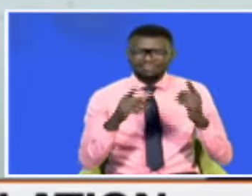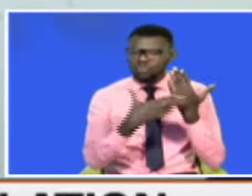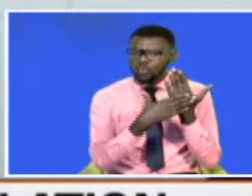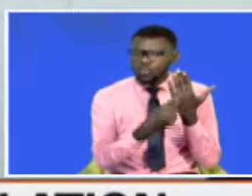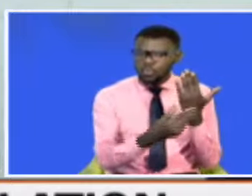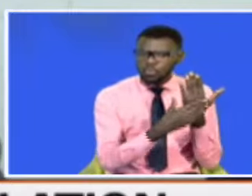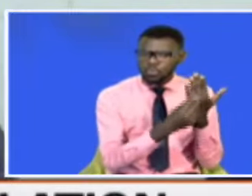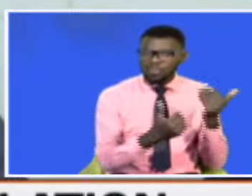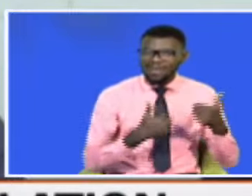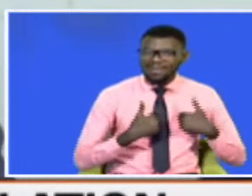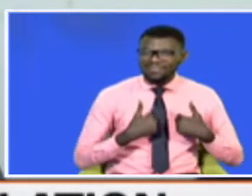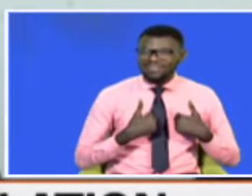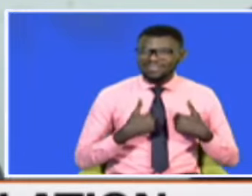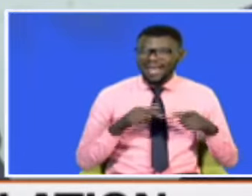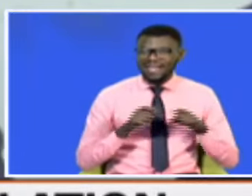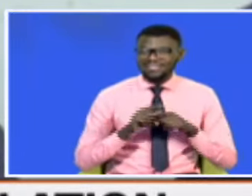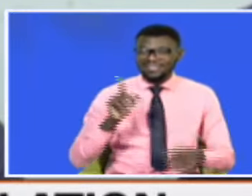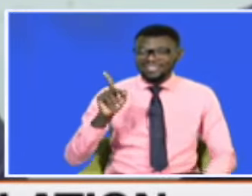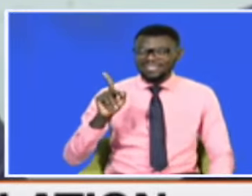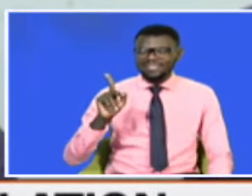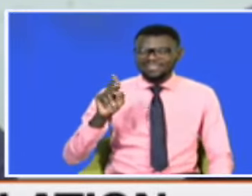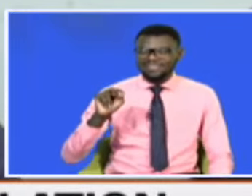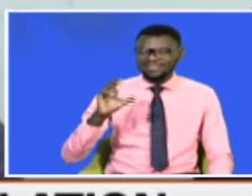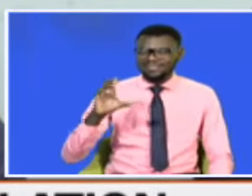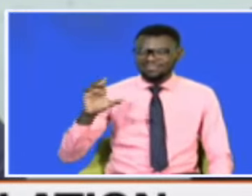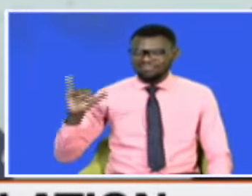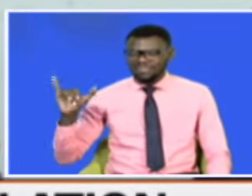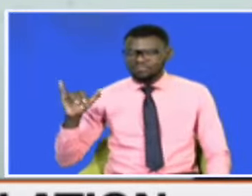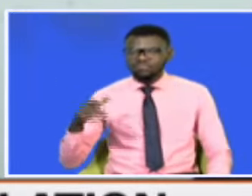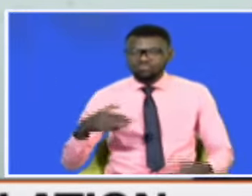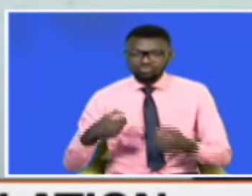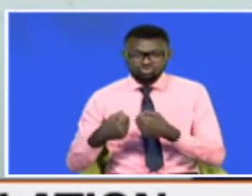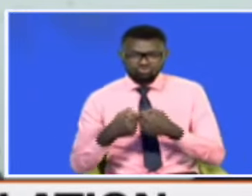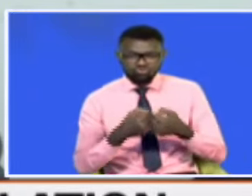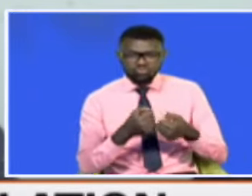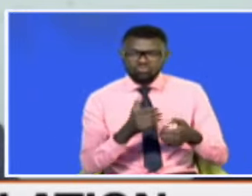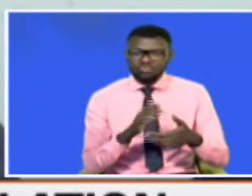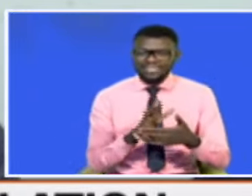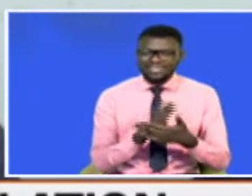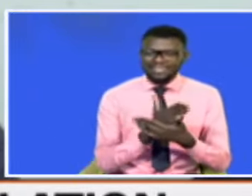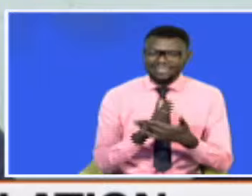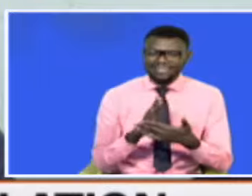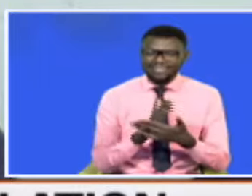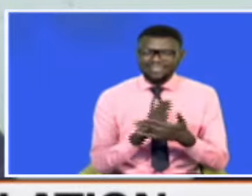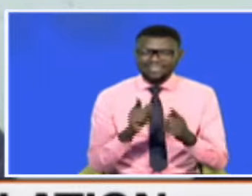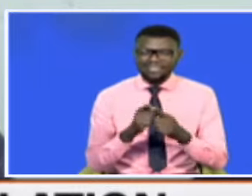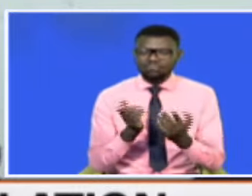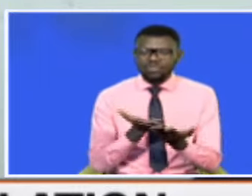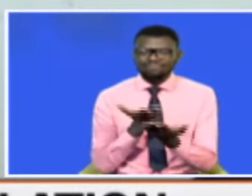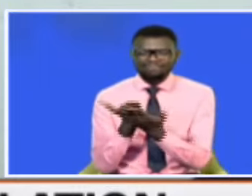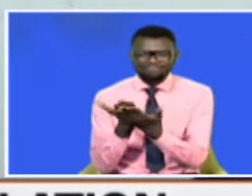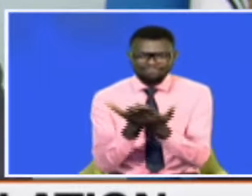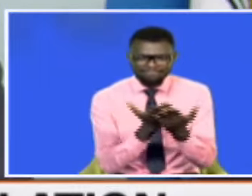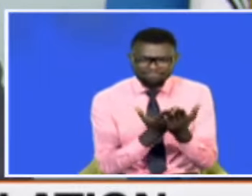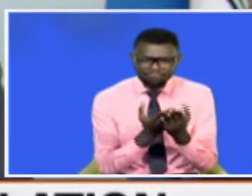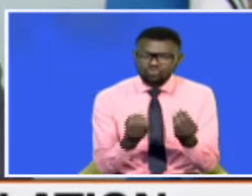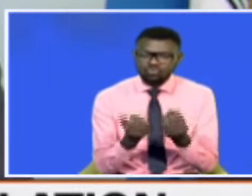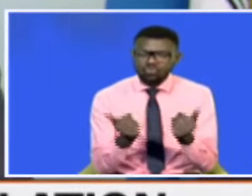And we'll, as the Chamber of Commerce, we will share the challenges and also some of the proposals of how we think these challenges can be